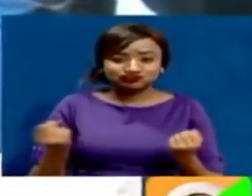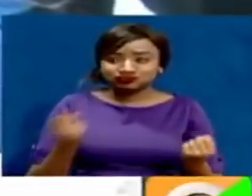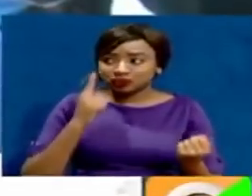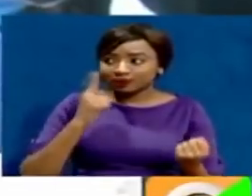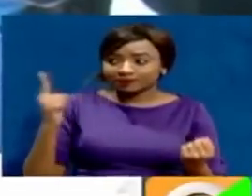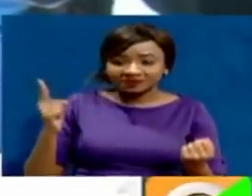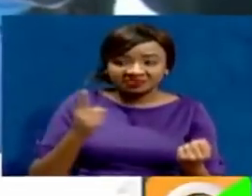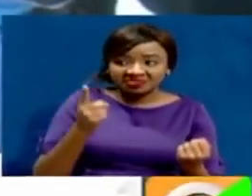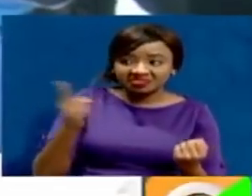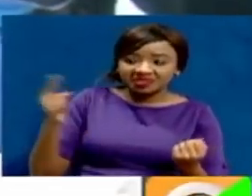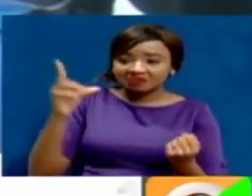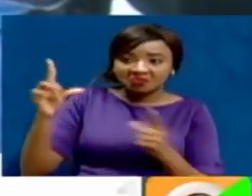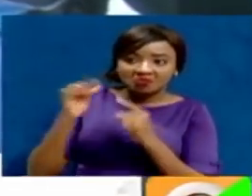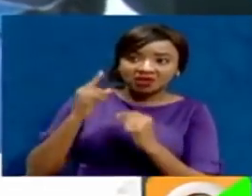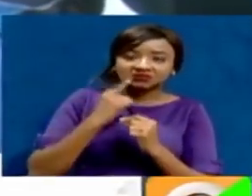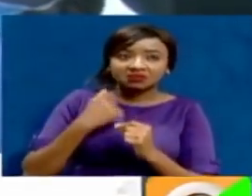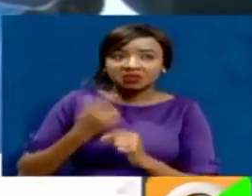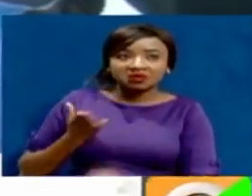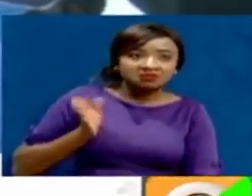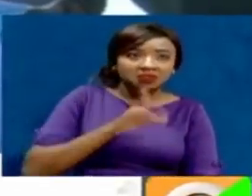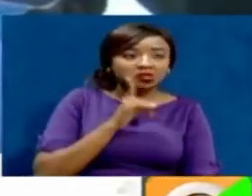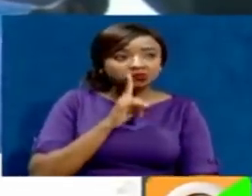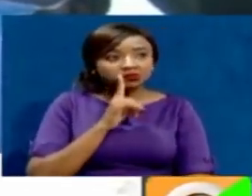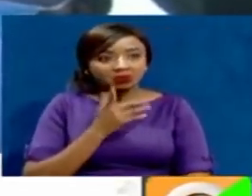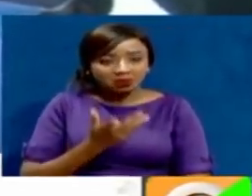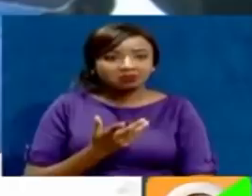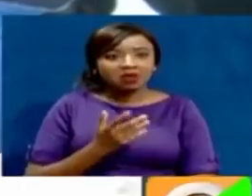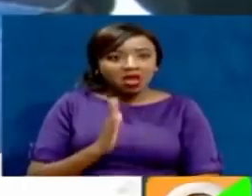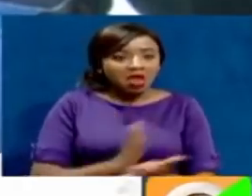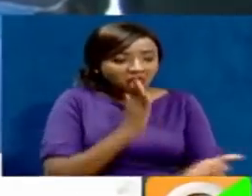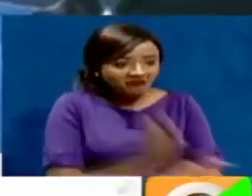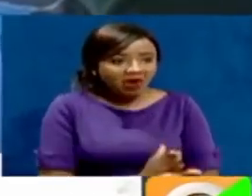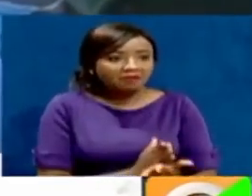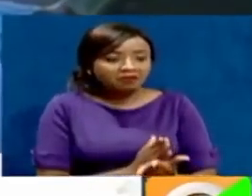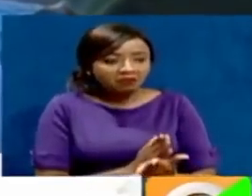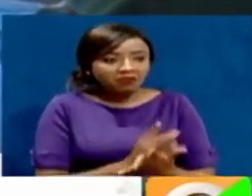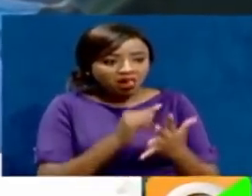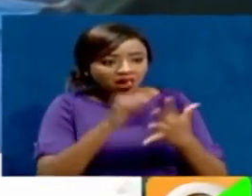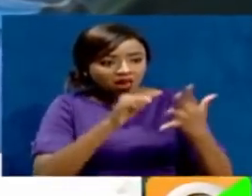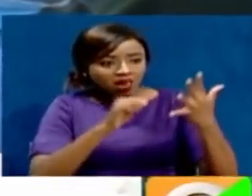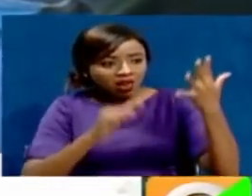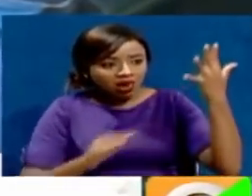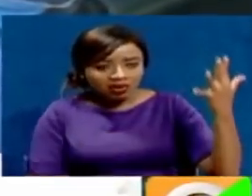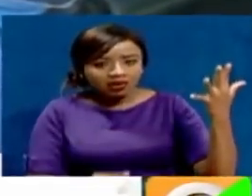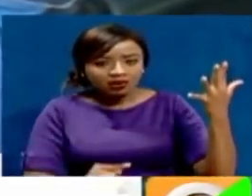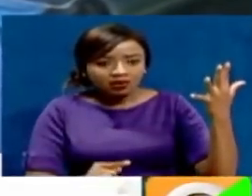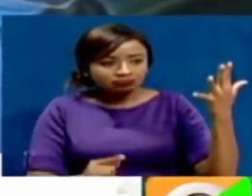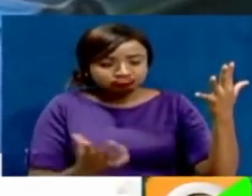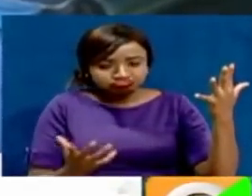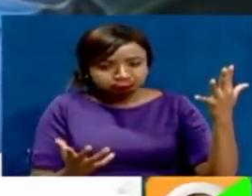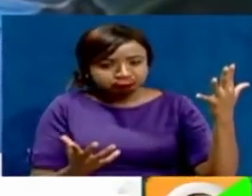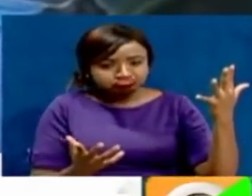They have said to me that I will come back tomorrow and confirm several other incidences that